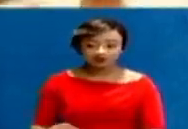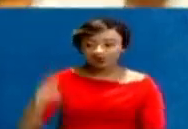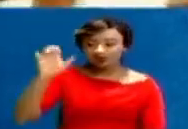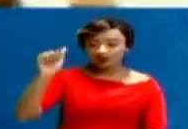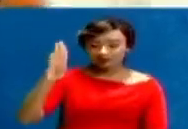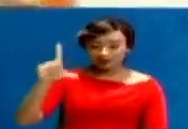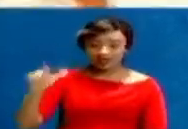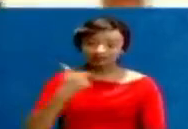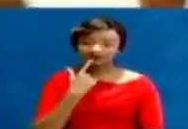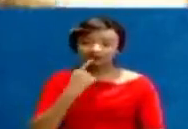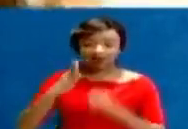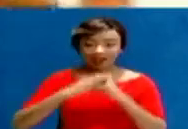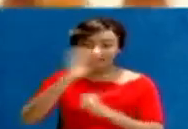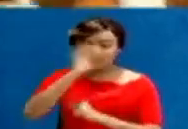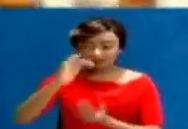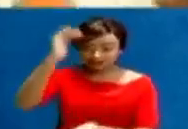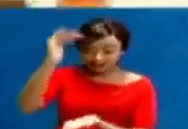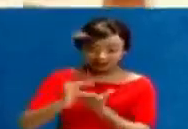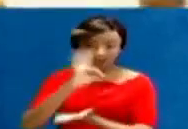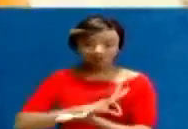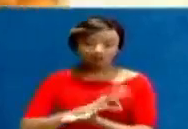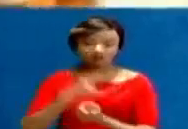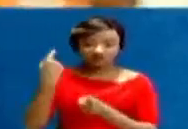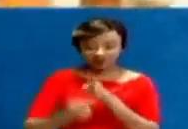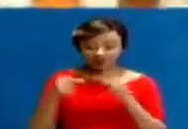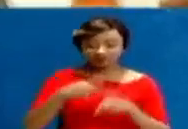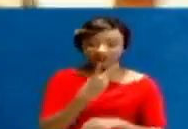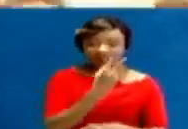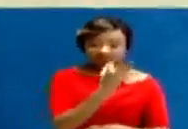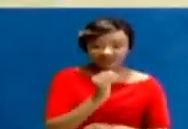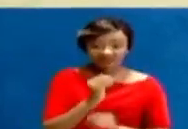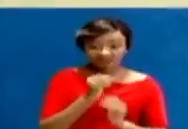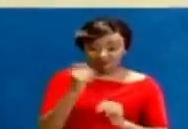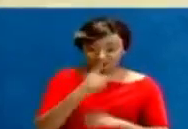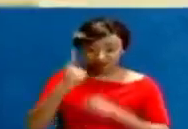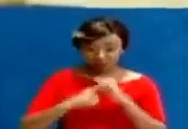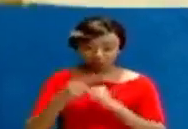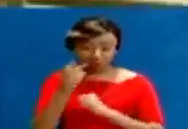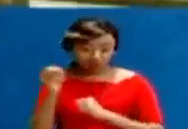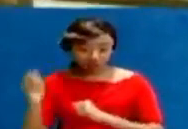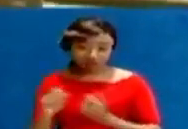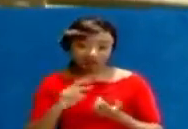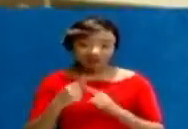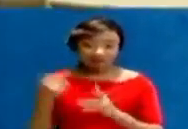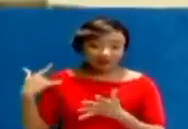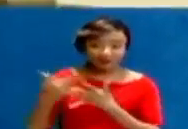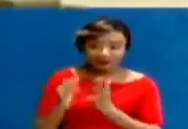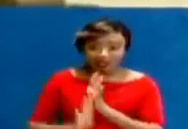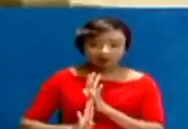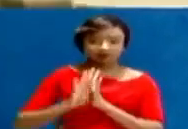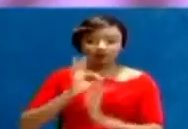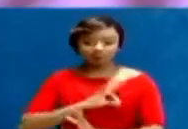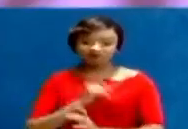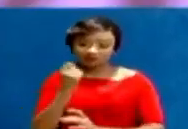EABL recorded a 9% decline in net sales for the financial year ended 30th June 2020, with the first half growth of 10%